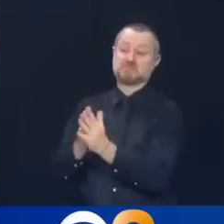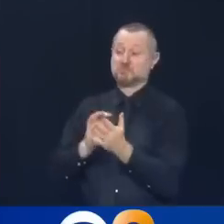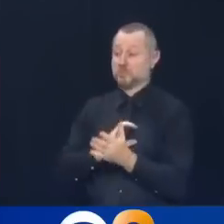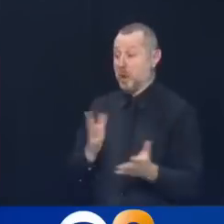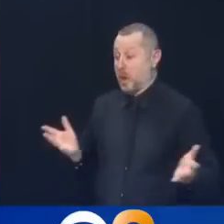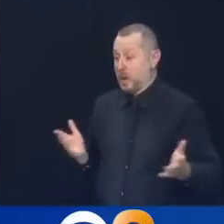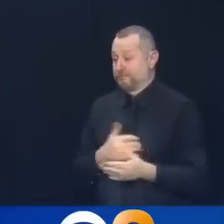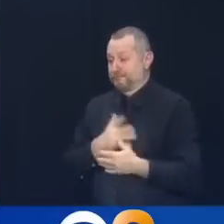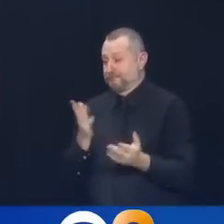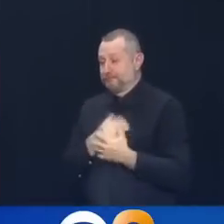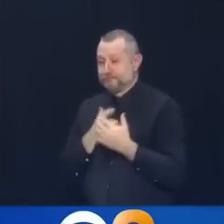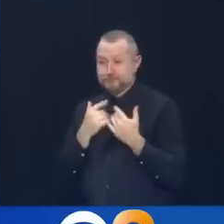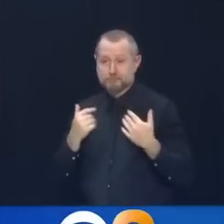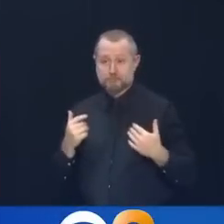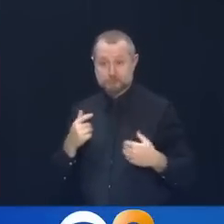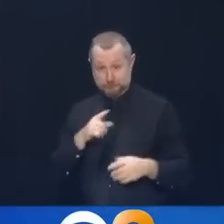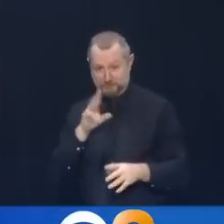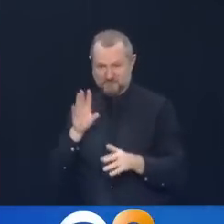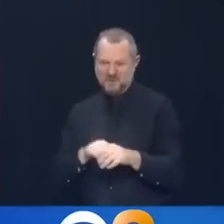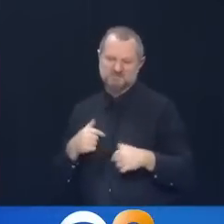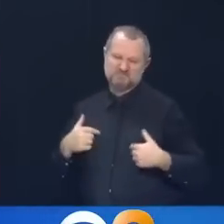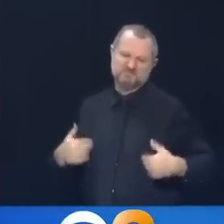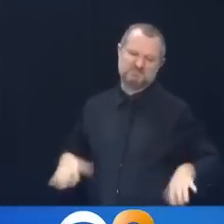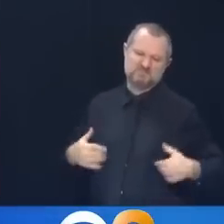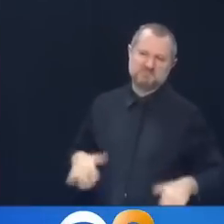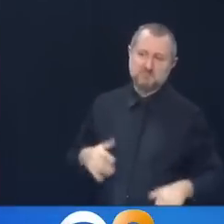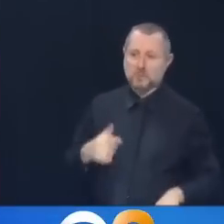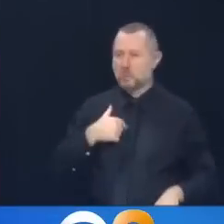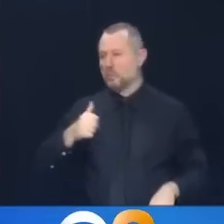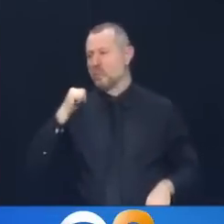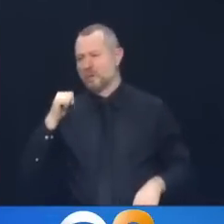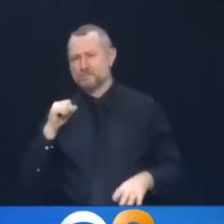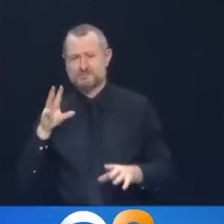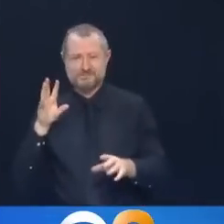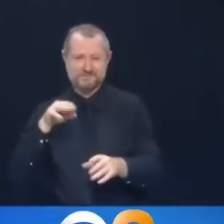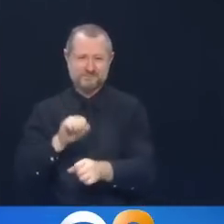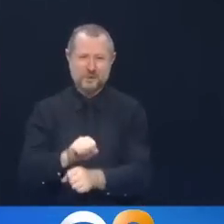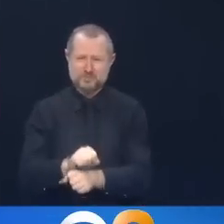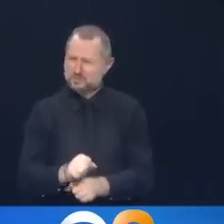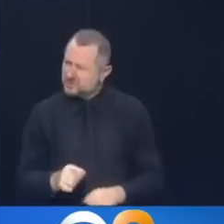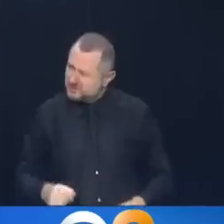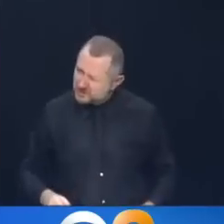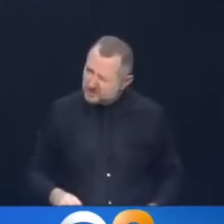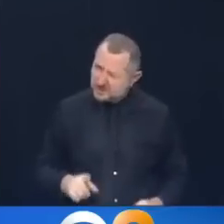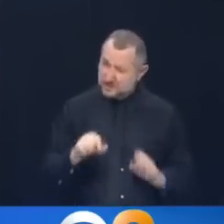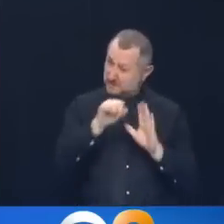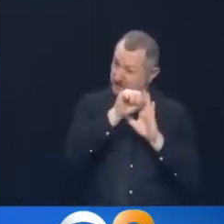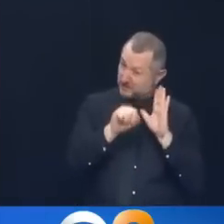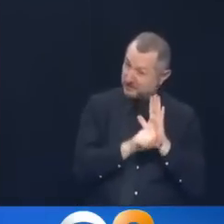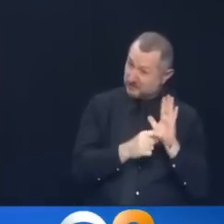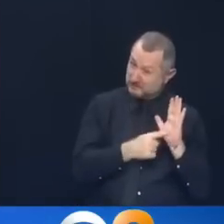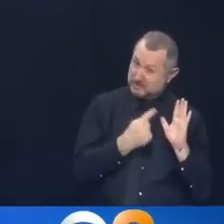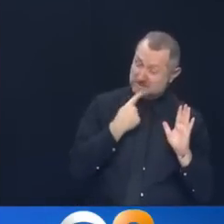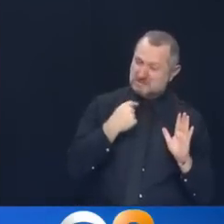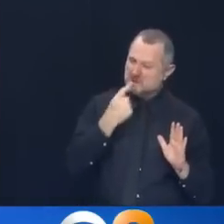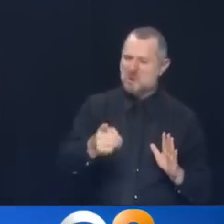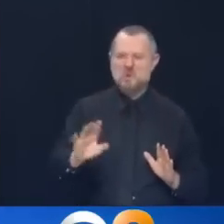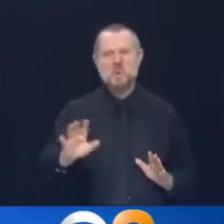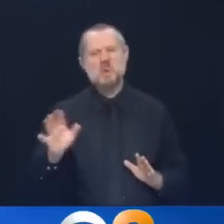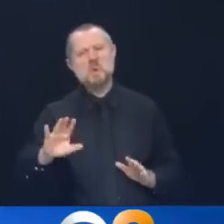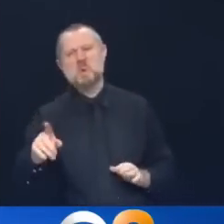state's right to come in and say, you shouldn't treat your wife that way, you shouldn't treat your husband that